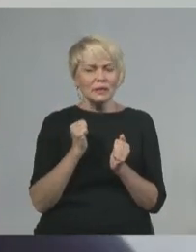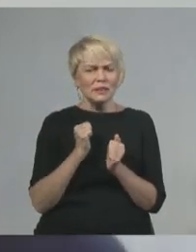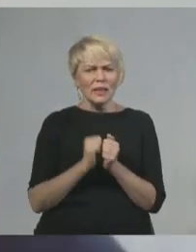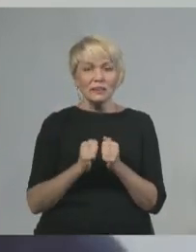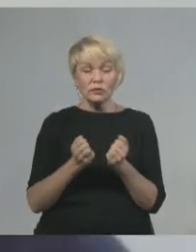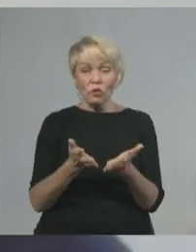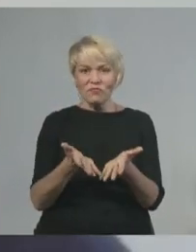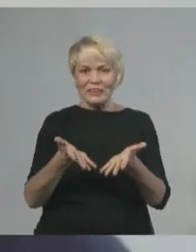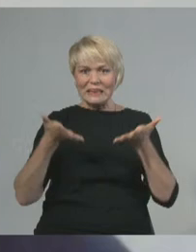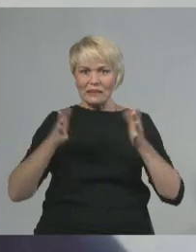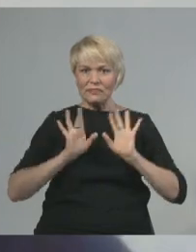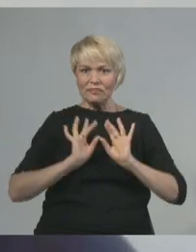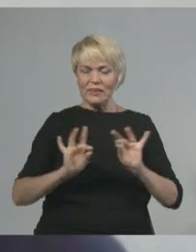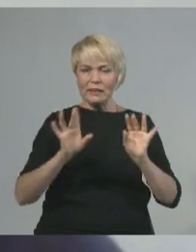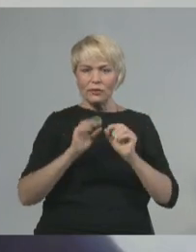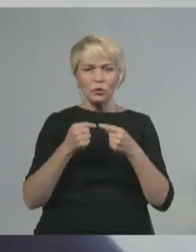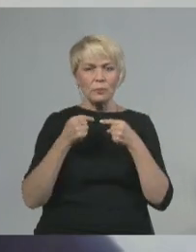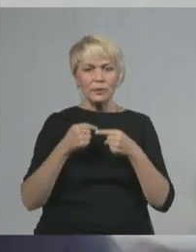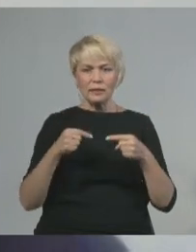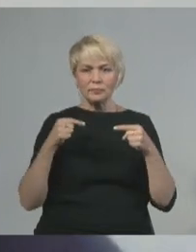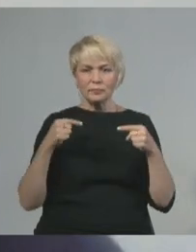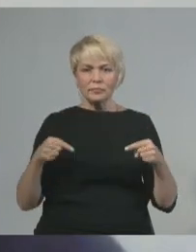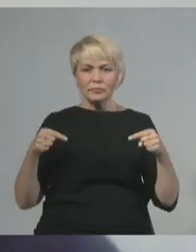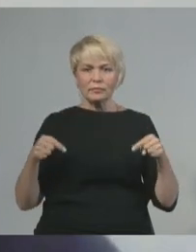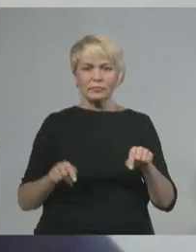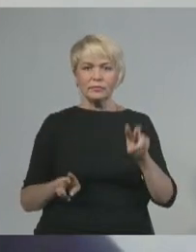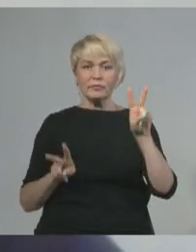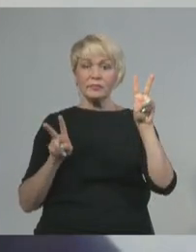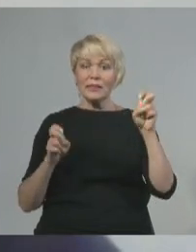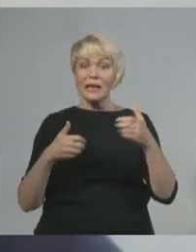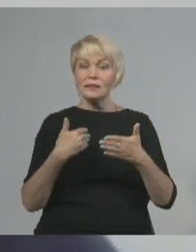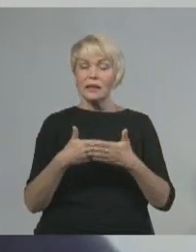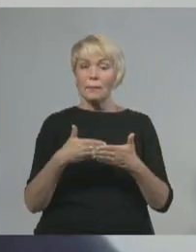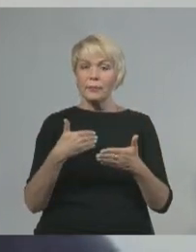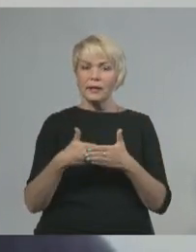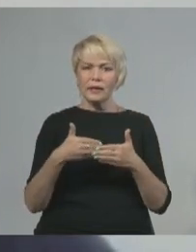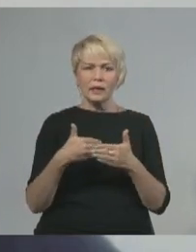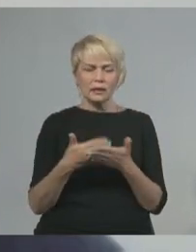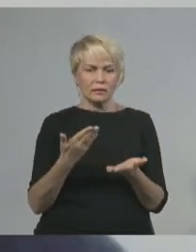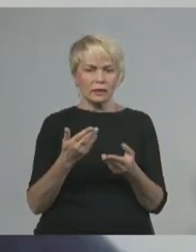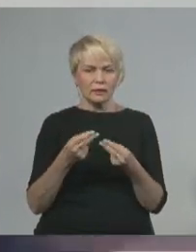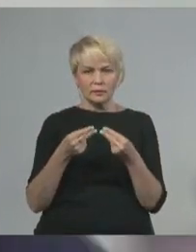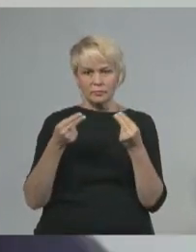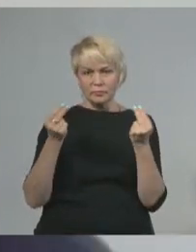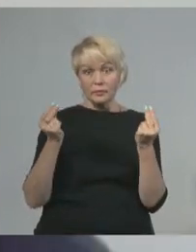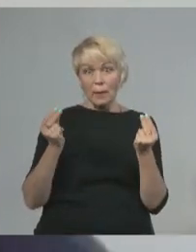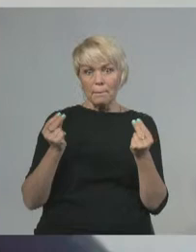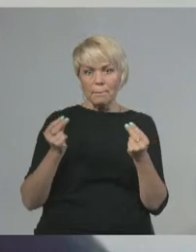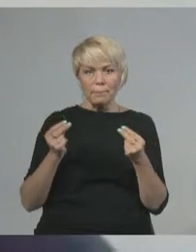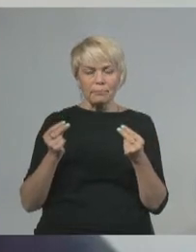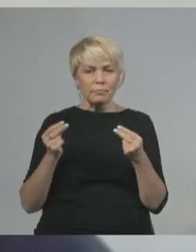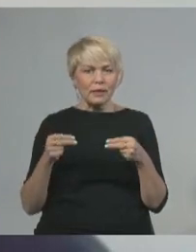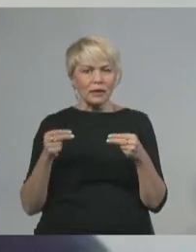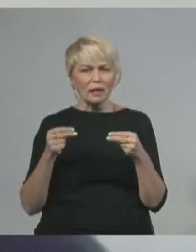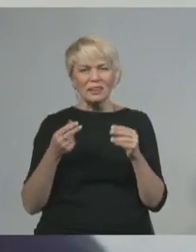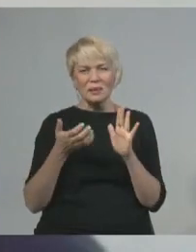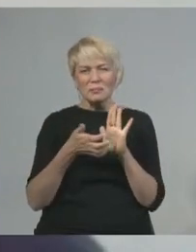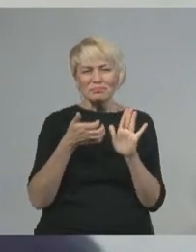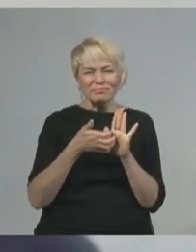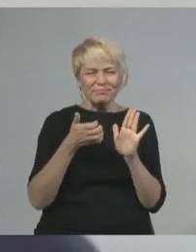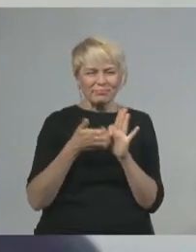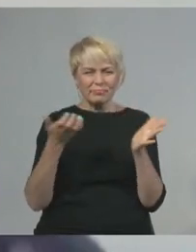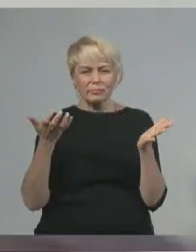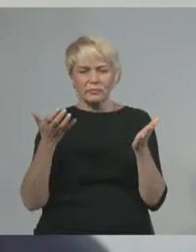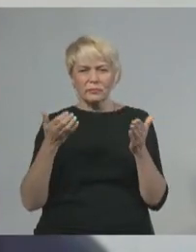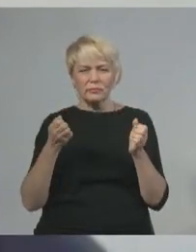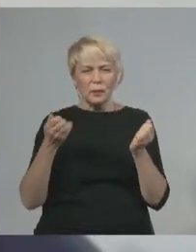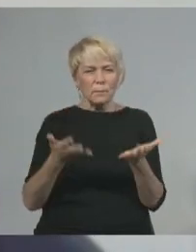war crimes impunity the lack of transparency from public officials even they are from the right wing party the left-wing party